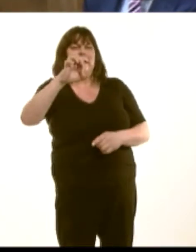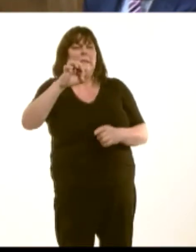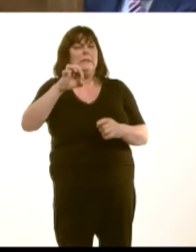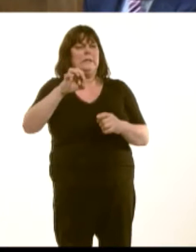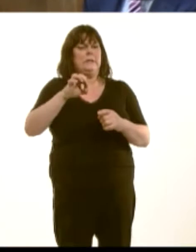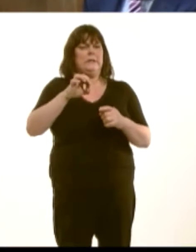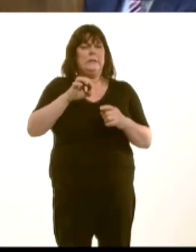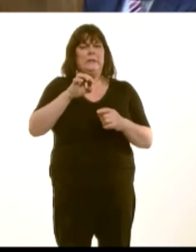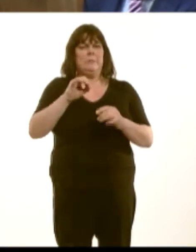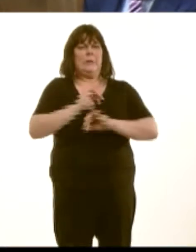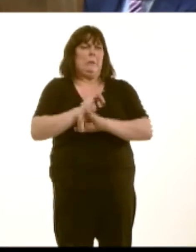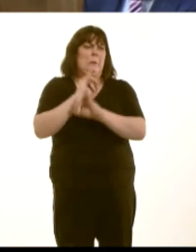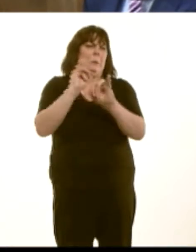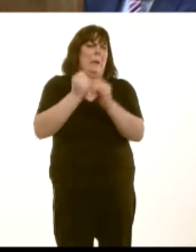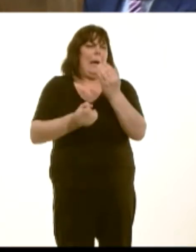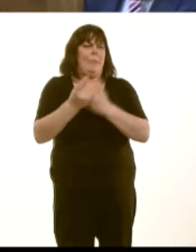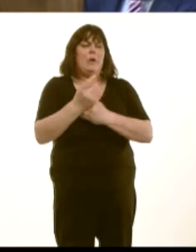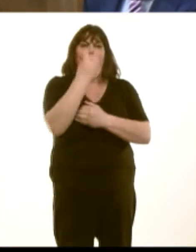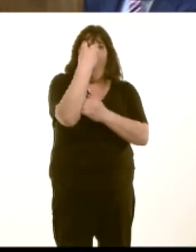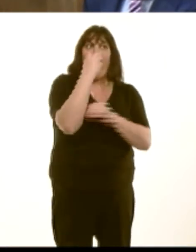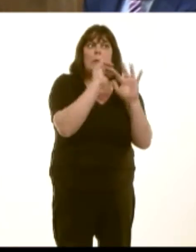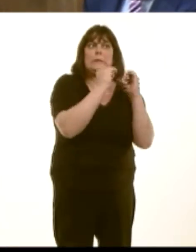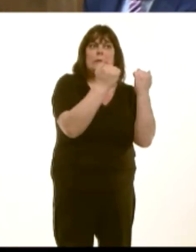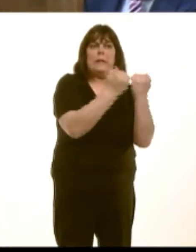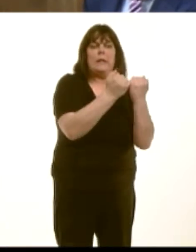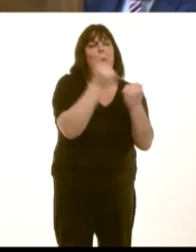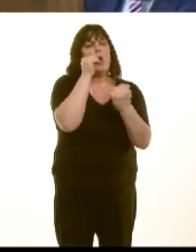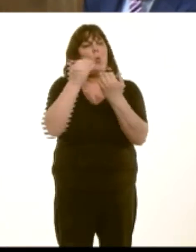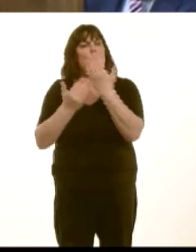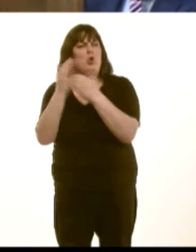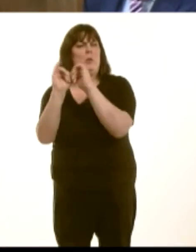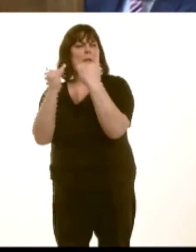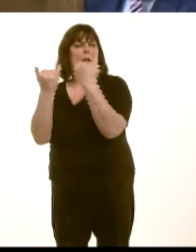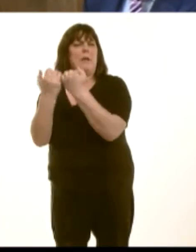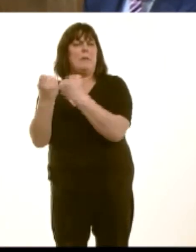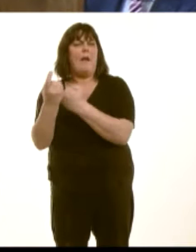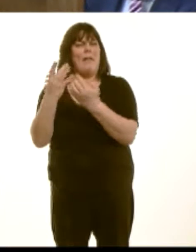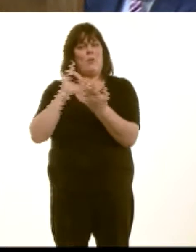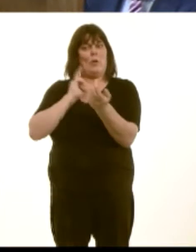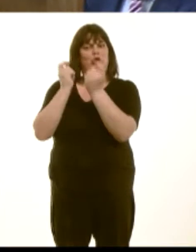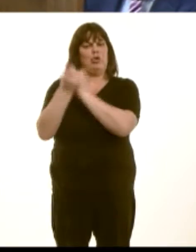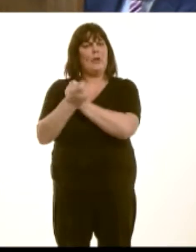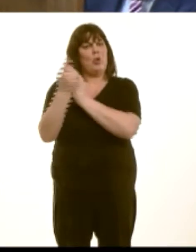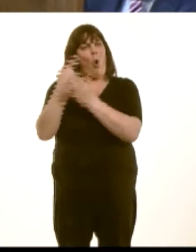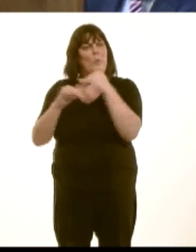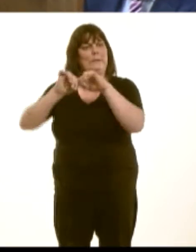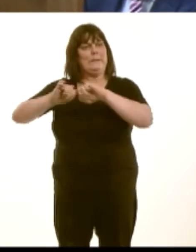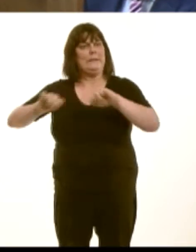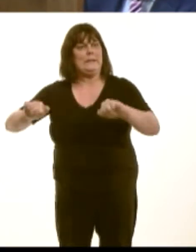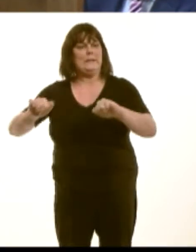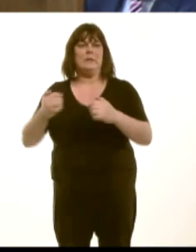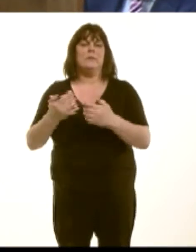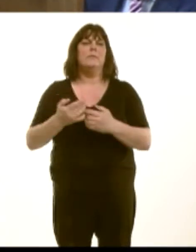stadia, that's true, not stadia that we have now, that we had the Taylor Report and all-seater grounds, and we should bear that in mind. It's true to say that there are some